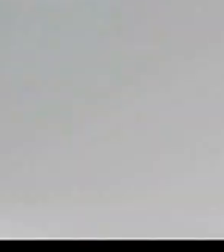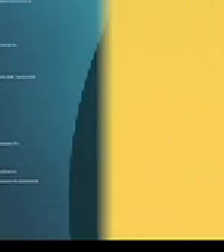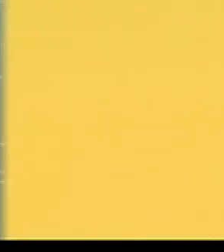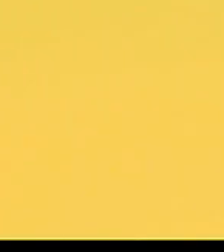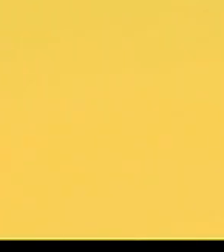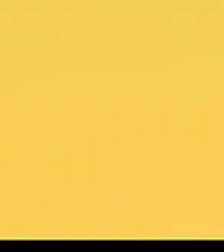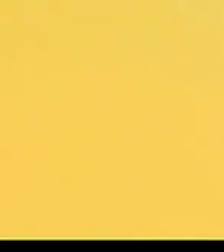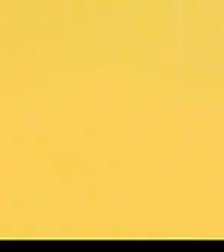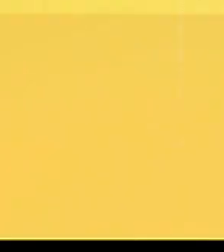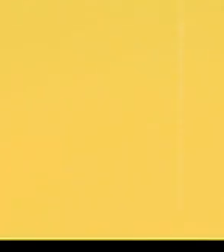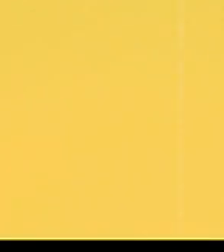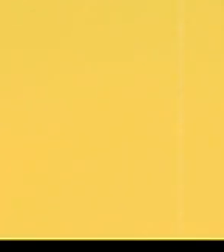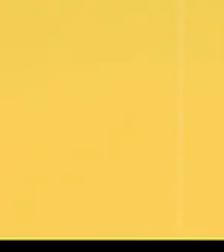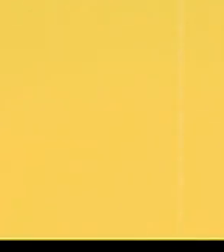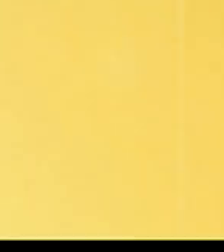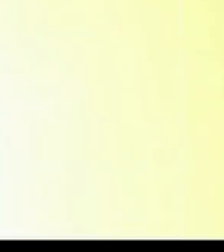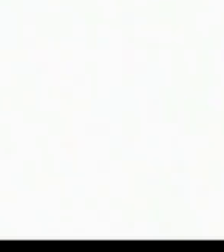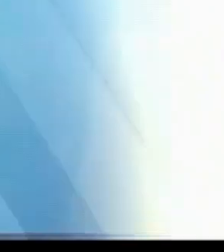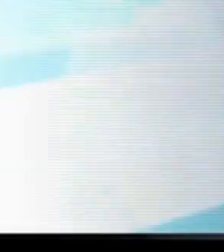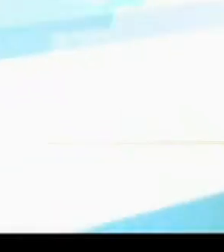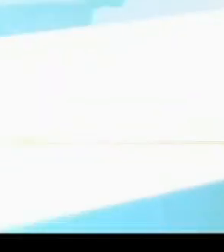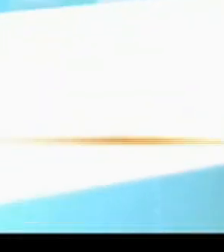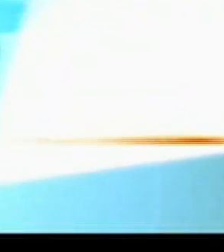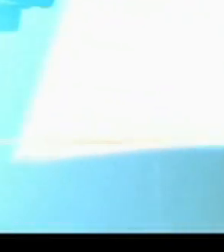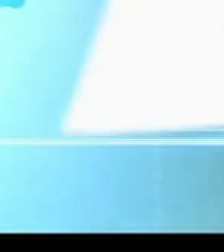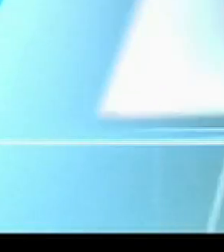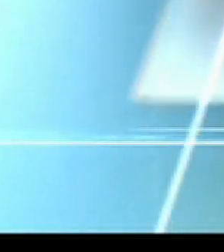Now in HD.